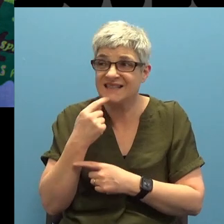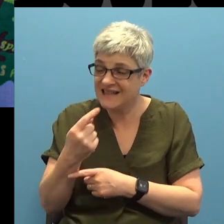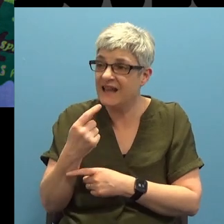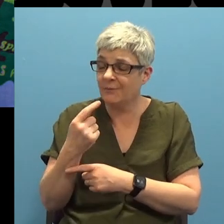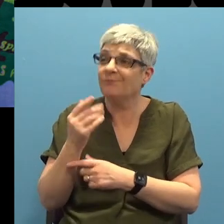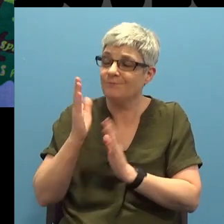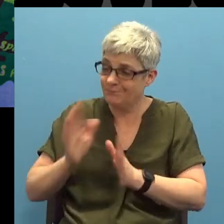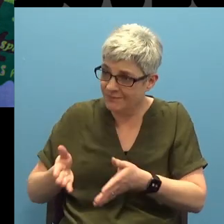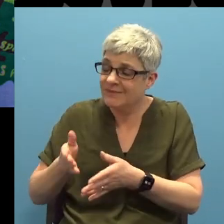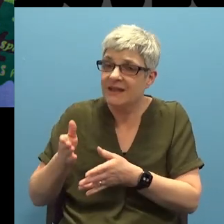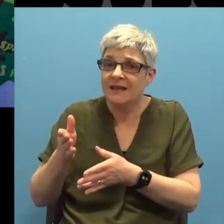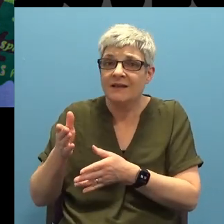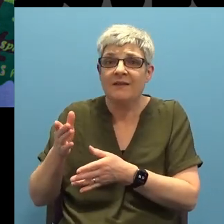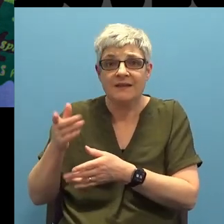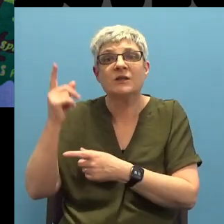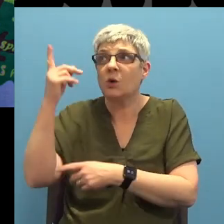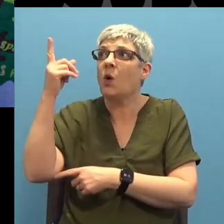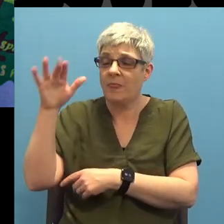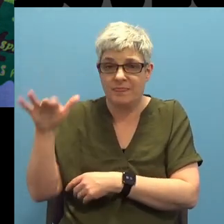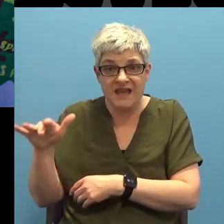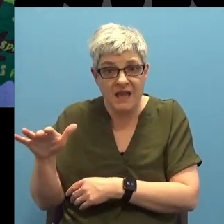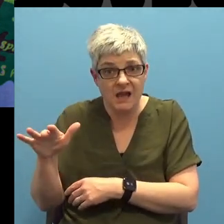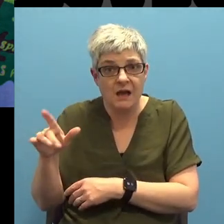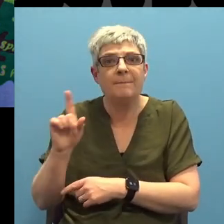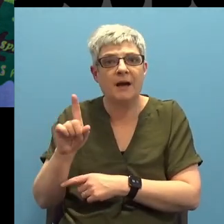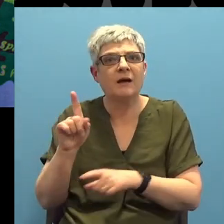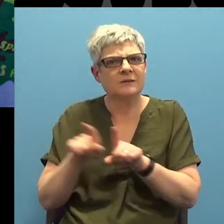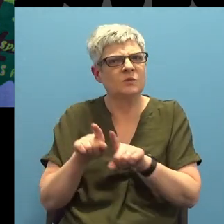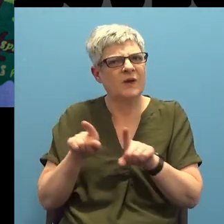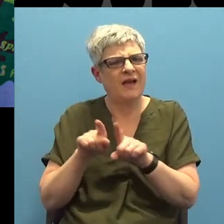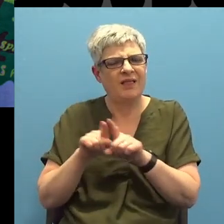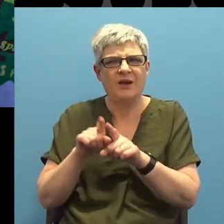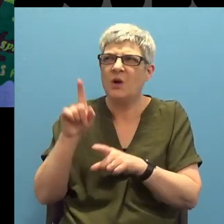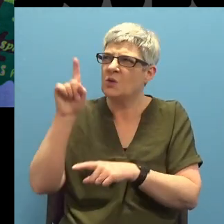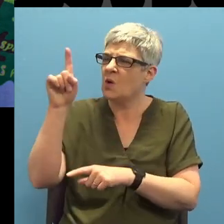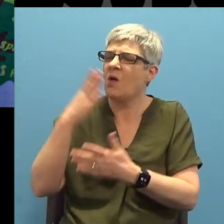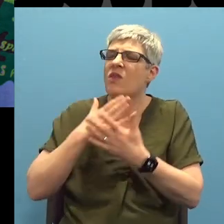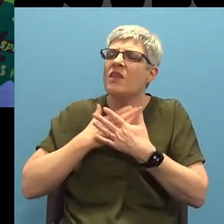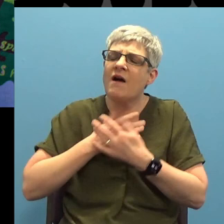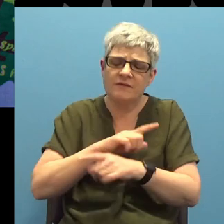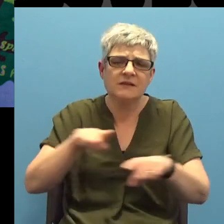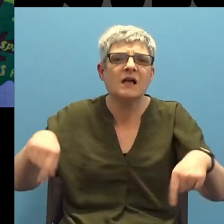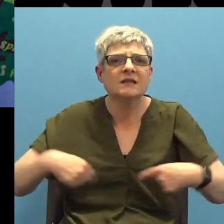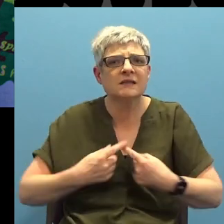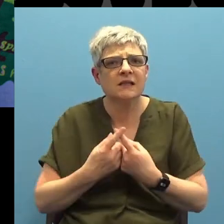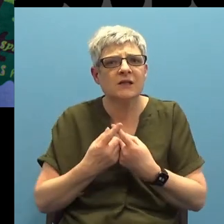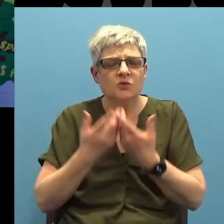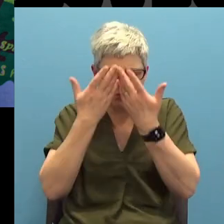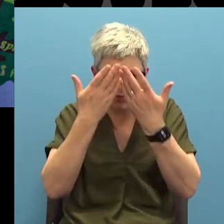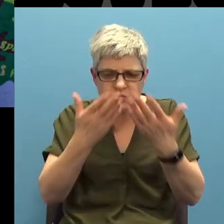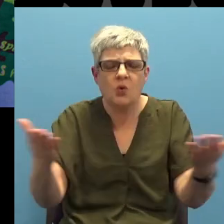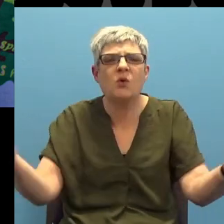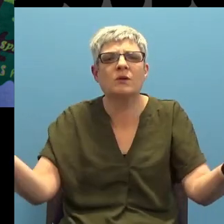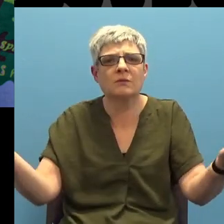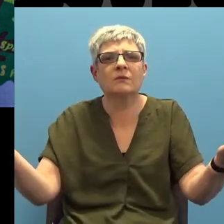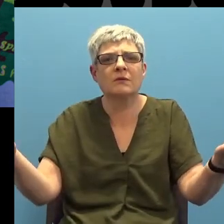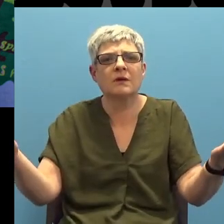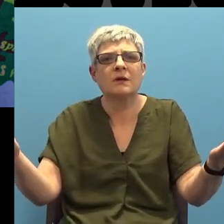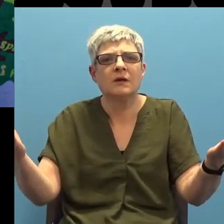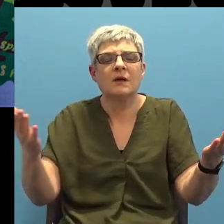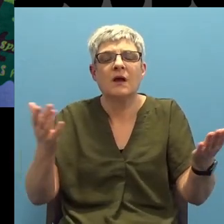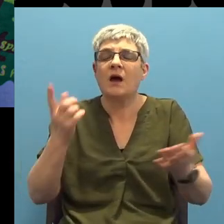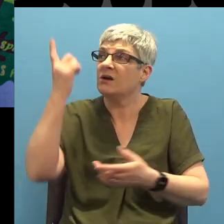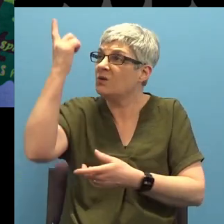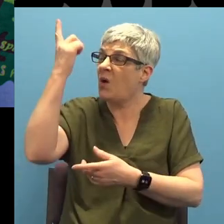a God, not just there is a God who is there, but there is a God who is there, who loves us, who has revealed himself to us,